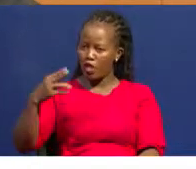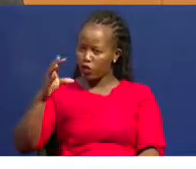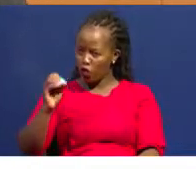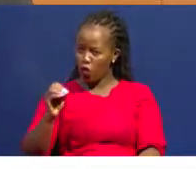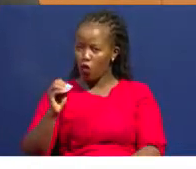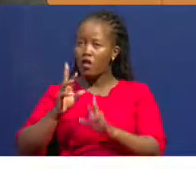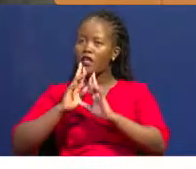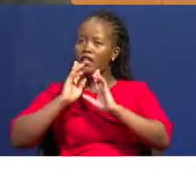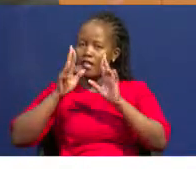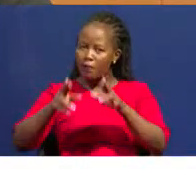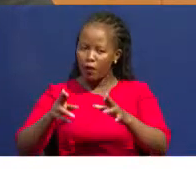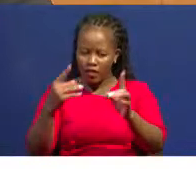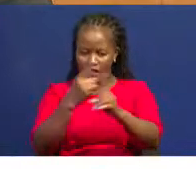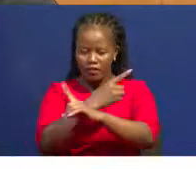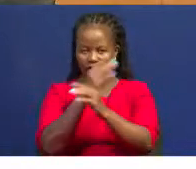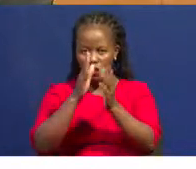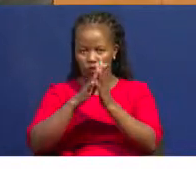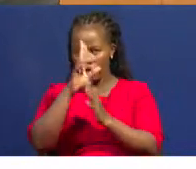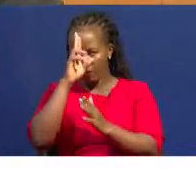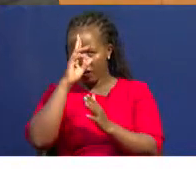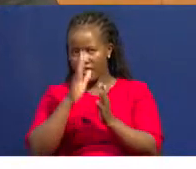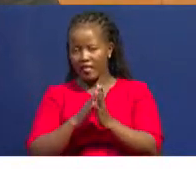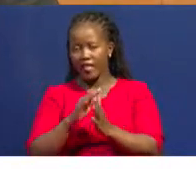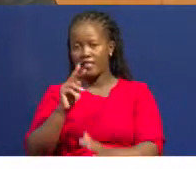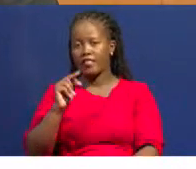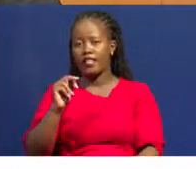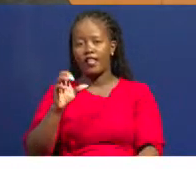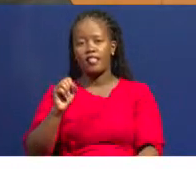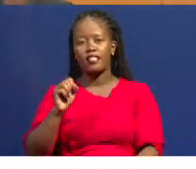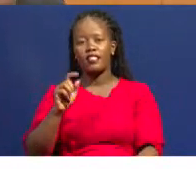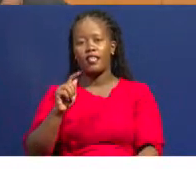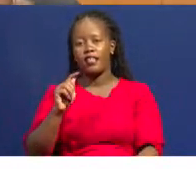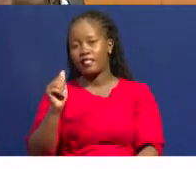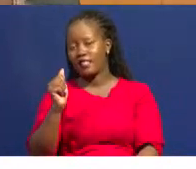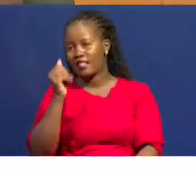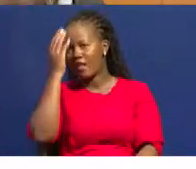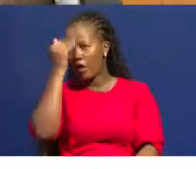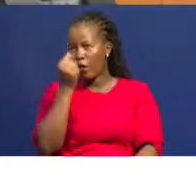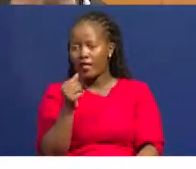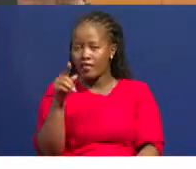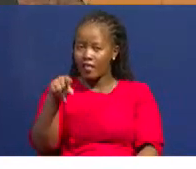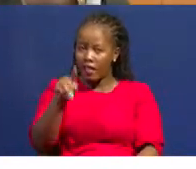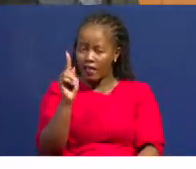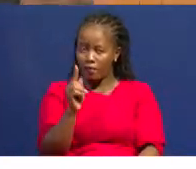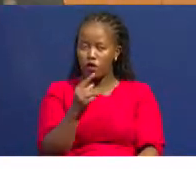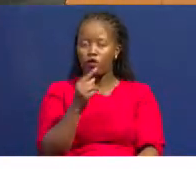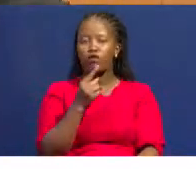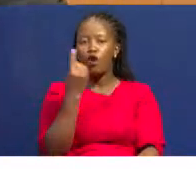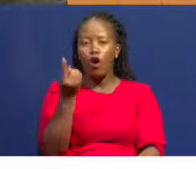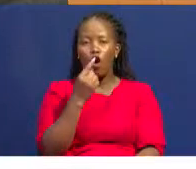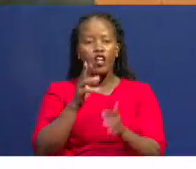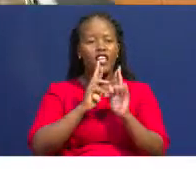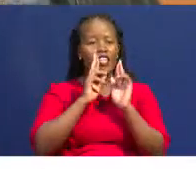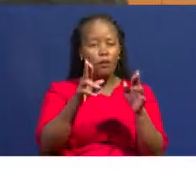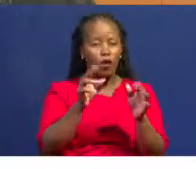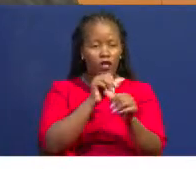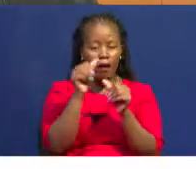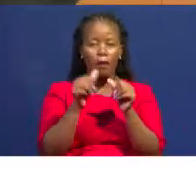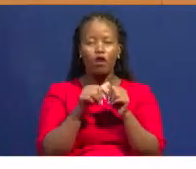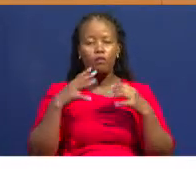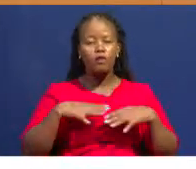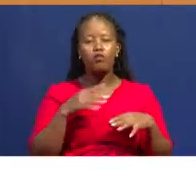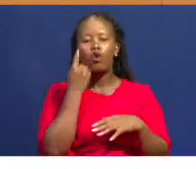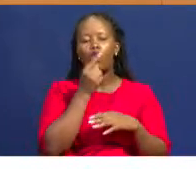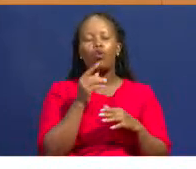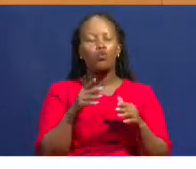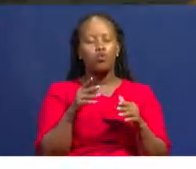NTSA and the police. But we know why, because NTSA and the police get the report of the people who die direct on the road, but they don't get the report